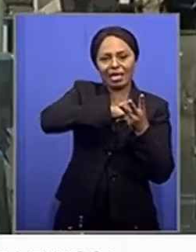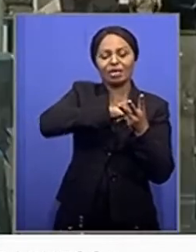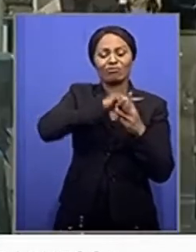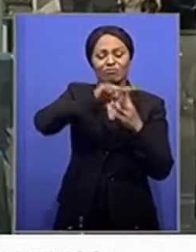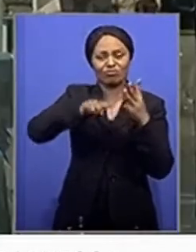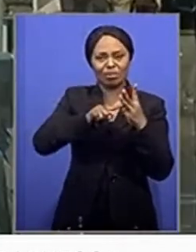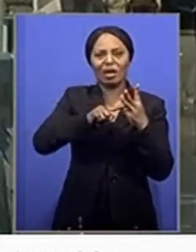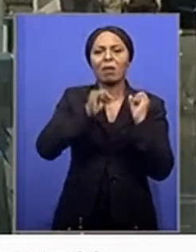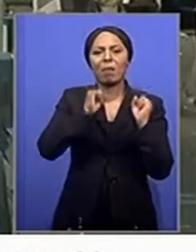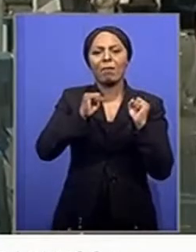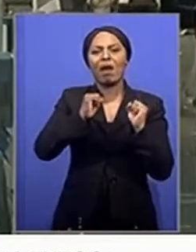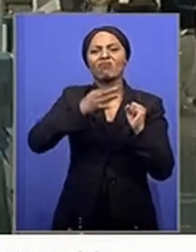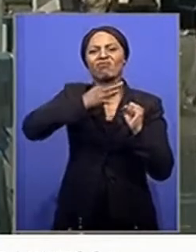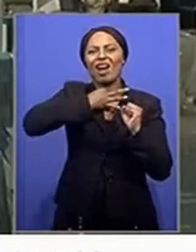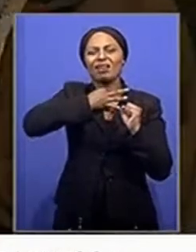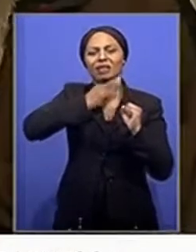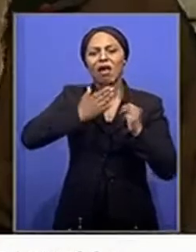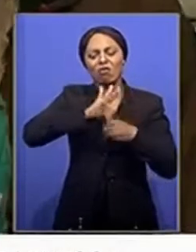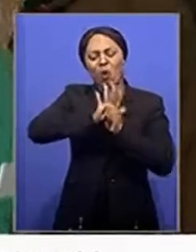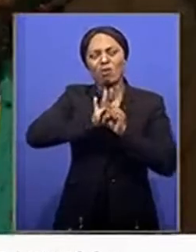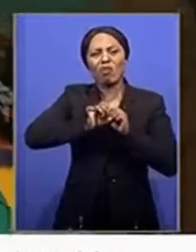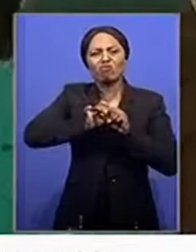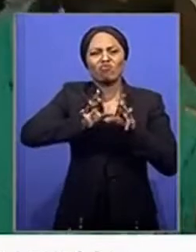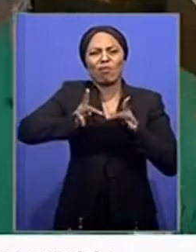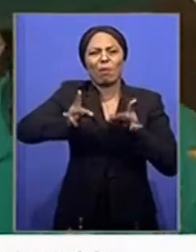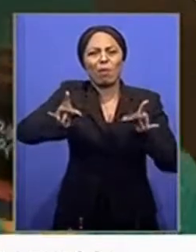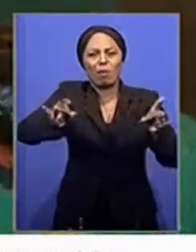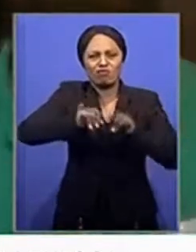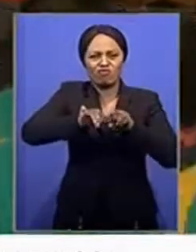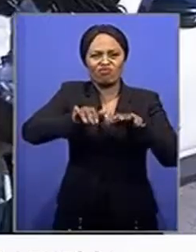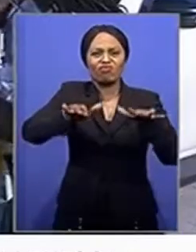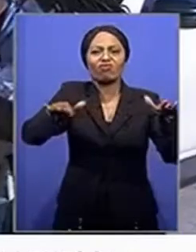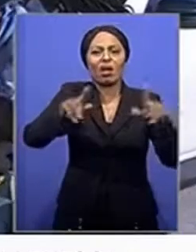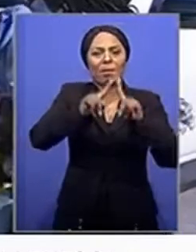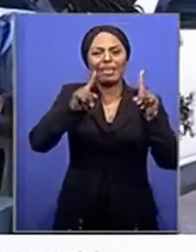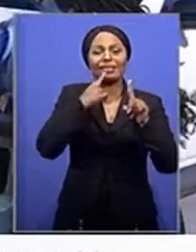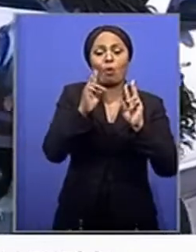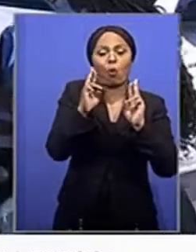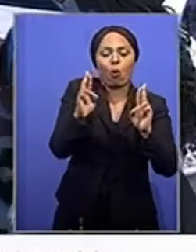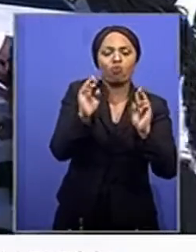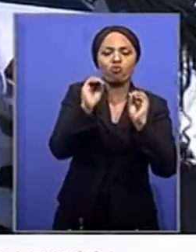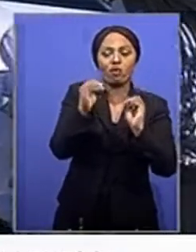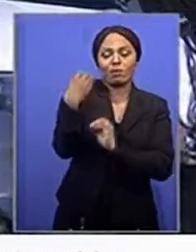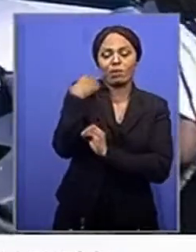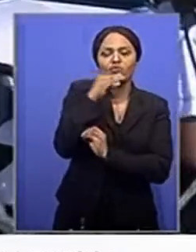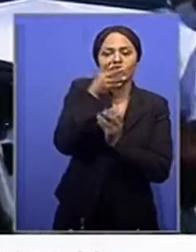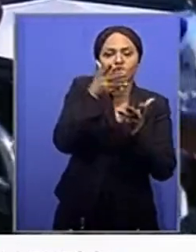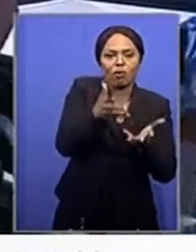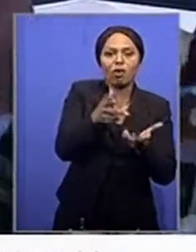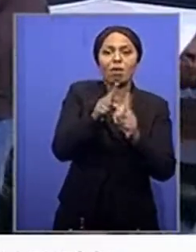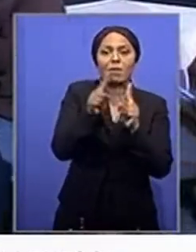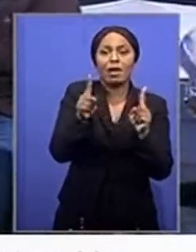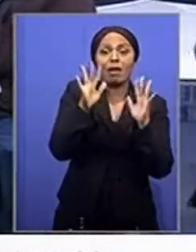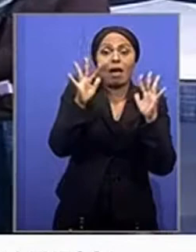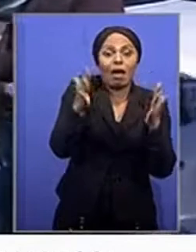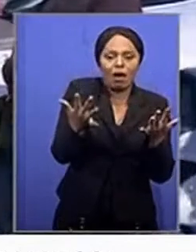ya godimo ya diphetetšo, Tona Phaahla o re tlhasenyana ya tshepo e gona. Eupša tshepo yeo e ka fetoga nnete fela ge batho